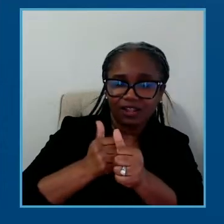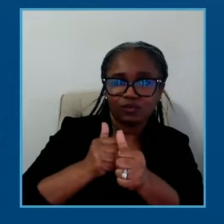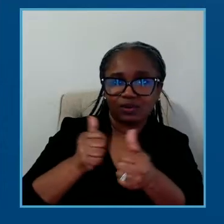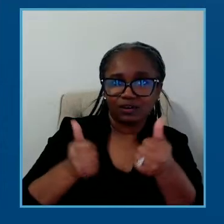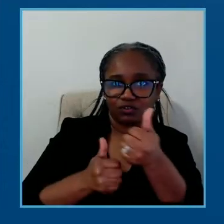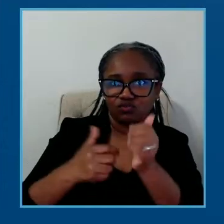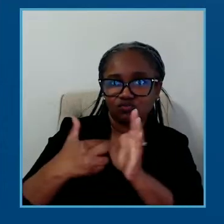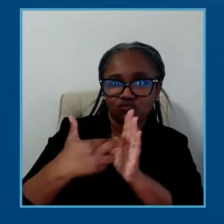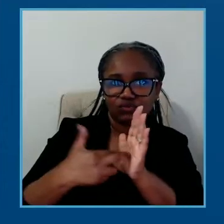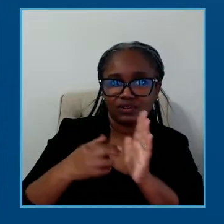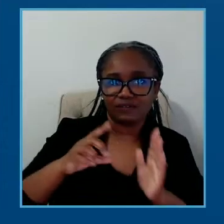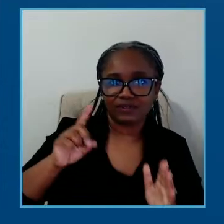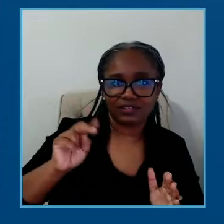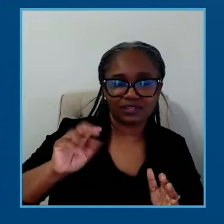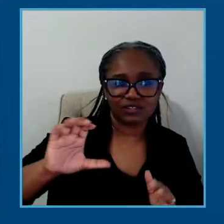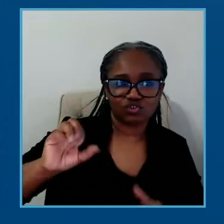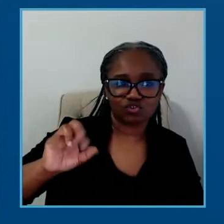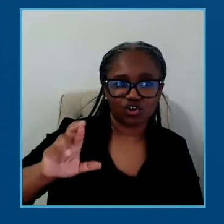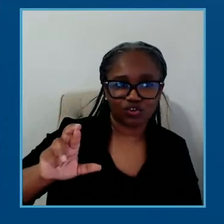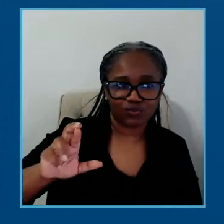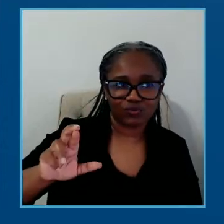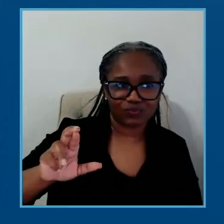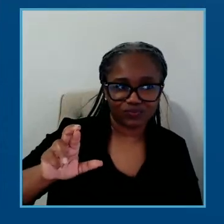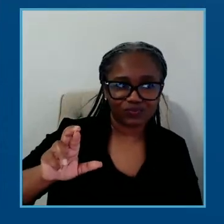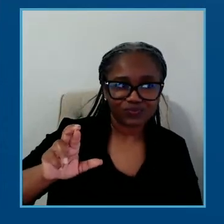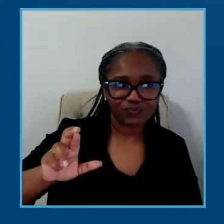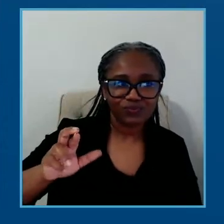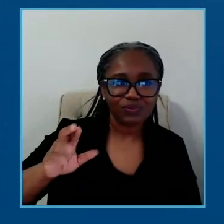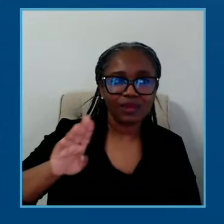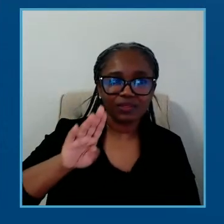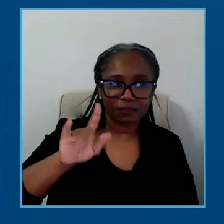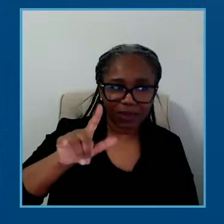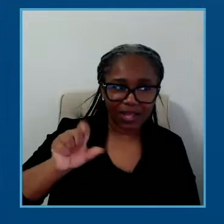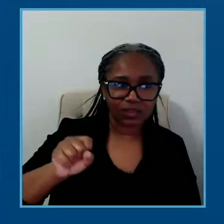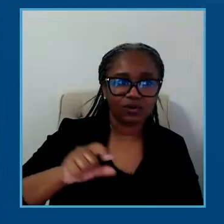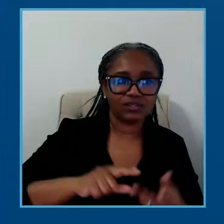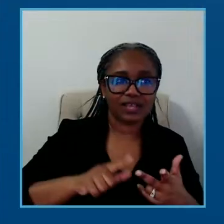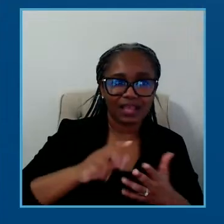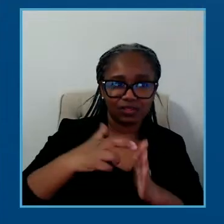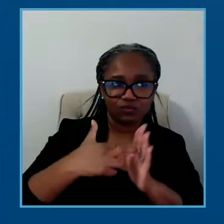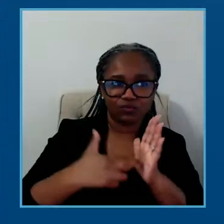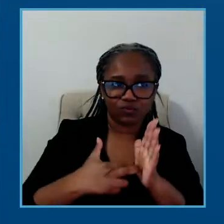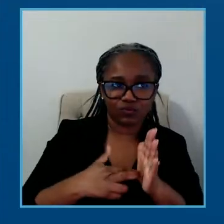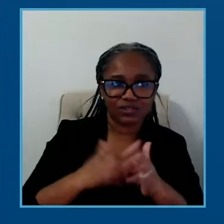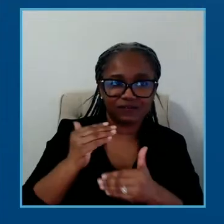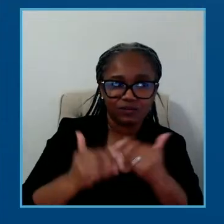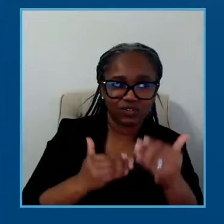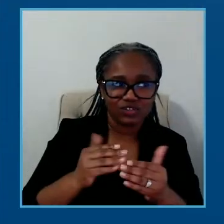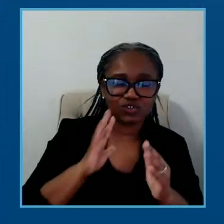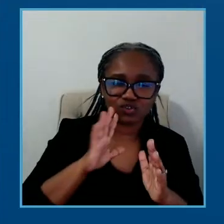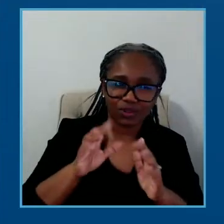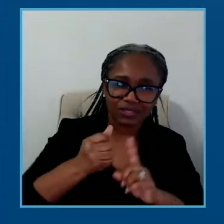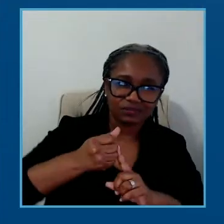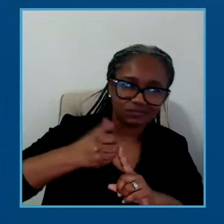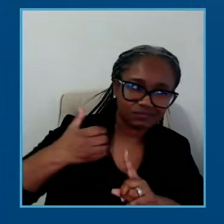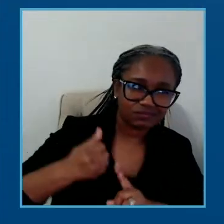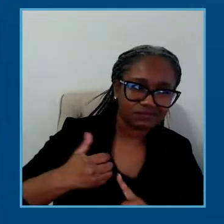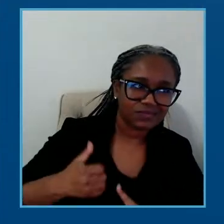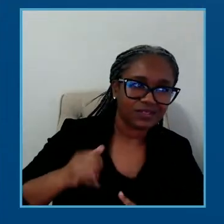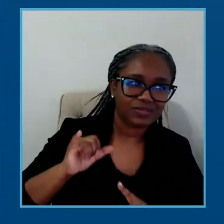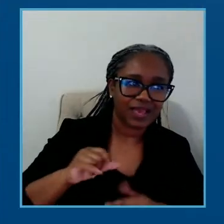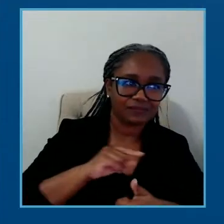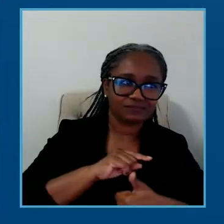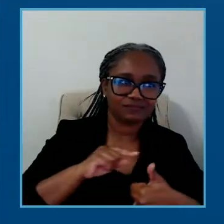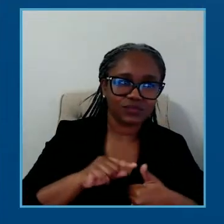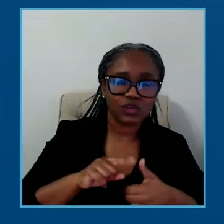that we have equal division amongst our DNC officers. And this provision of our charter creates a